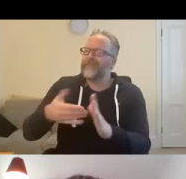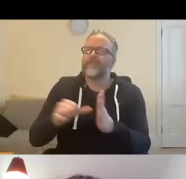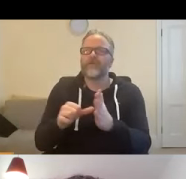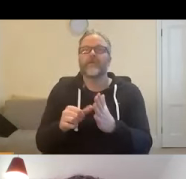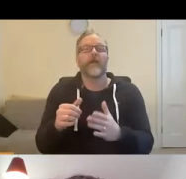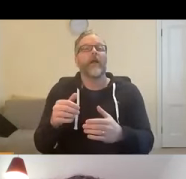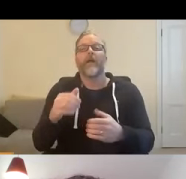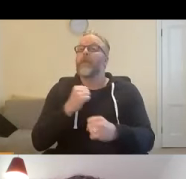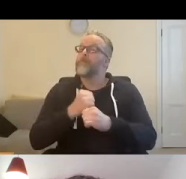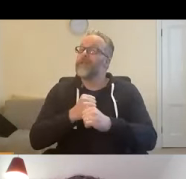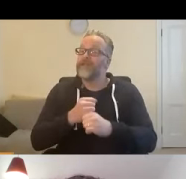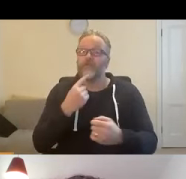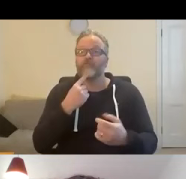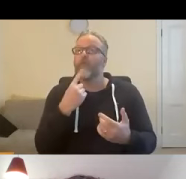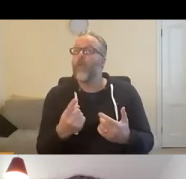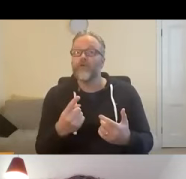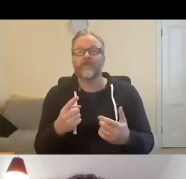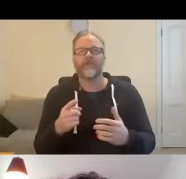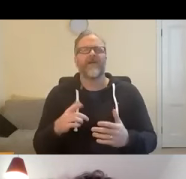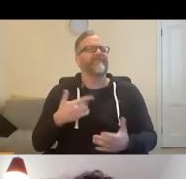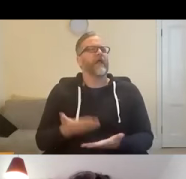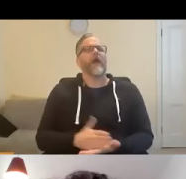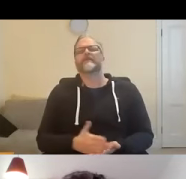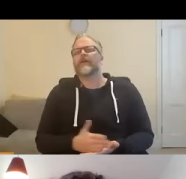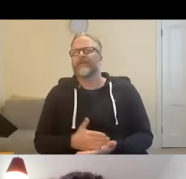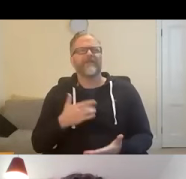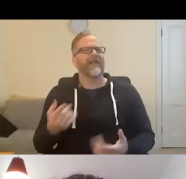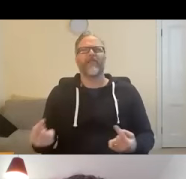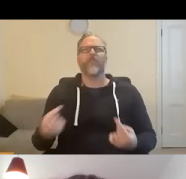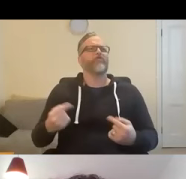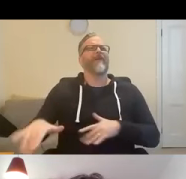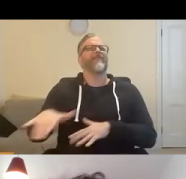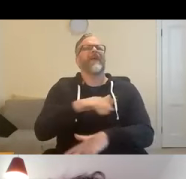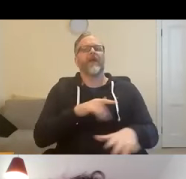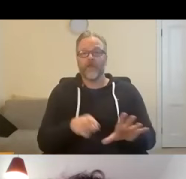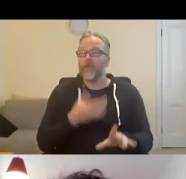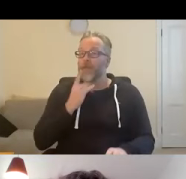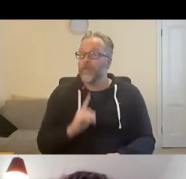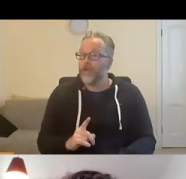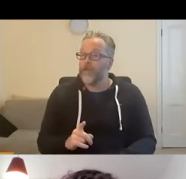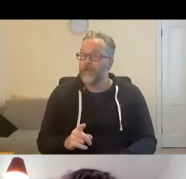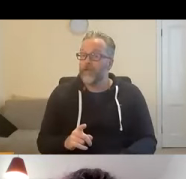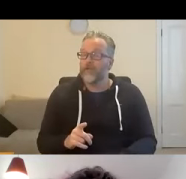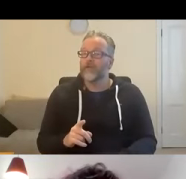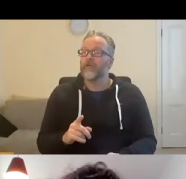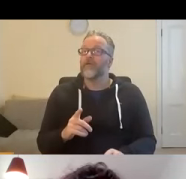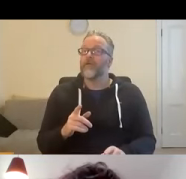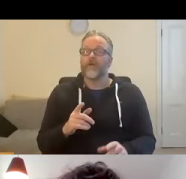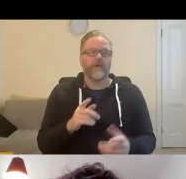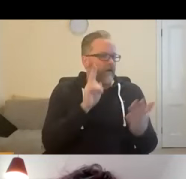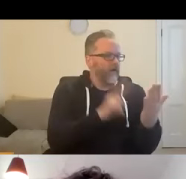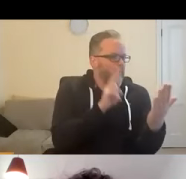media reporting, the uncertainty, the sense of threat. And what we were seeing is that young people who are really consuming too